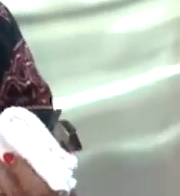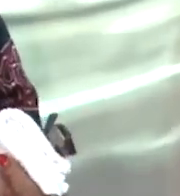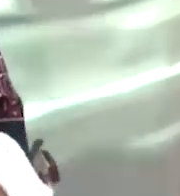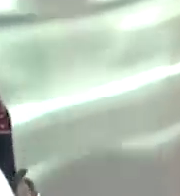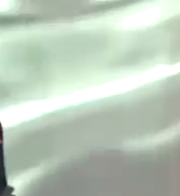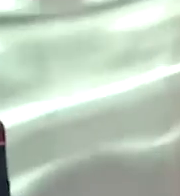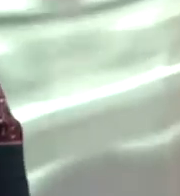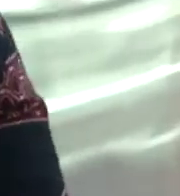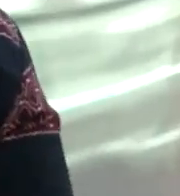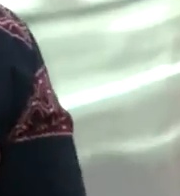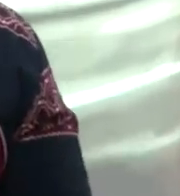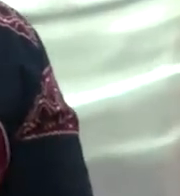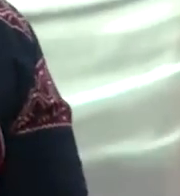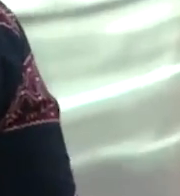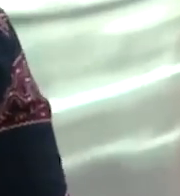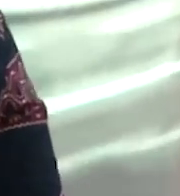asikia,